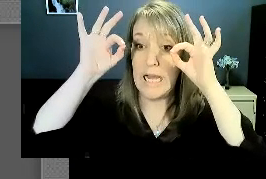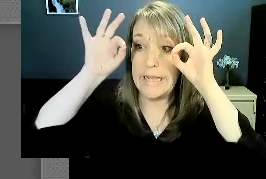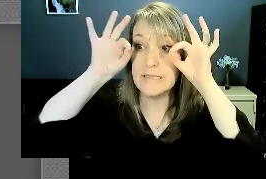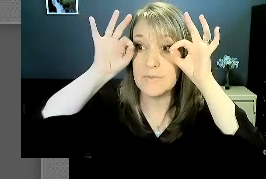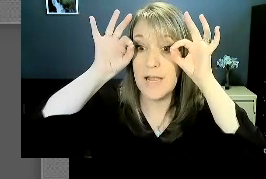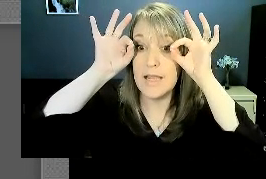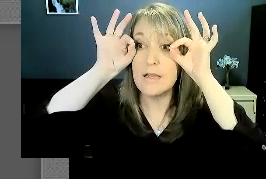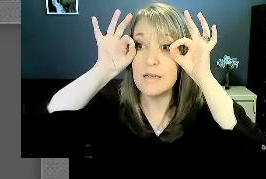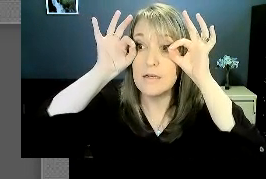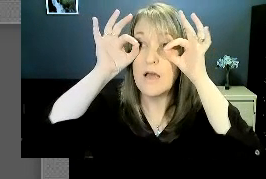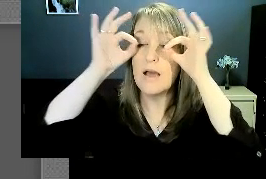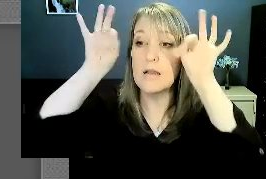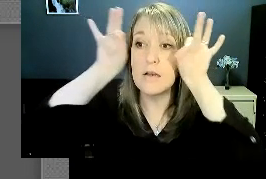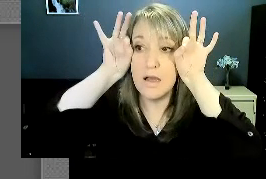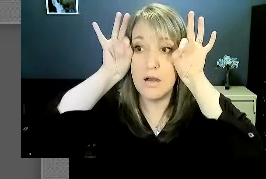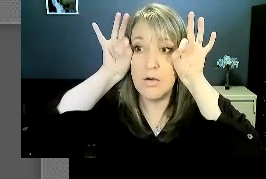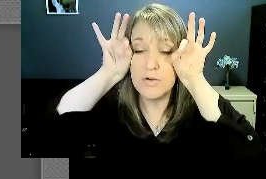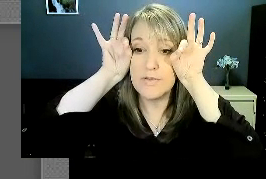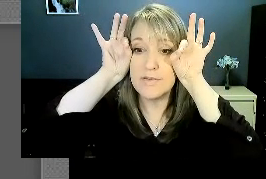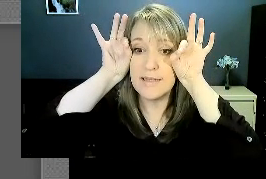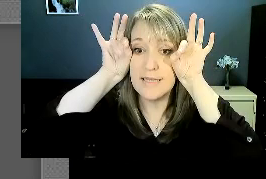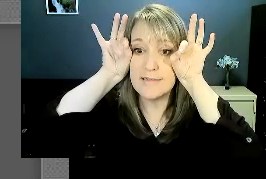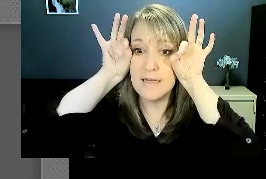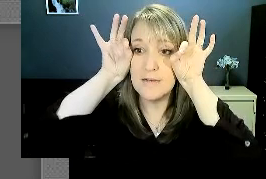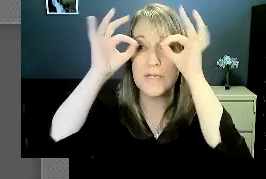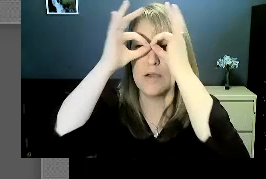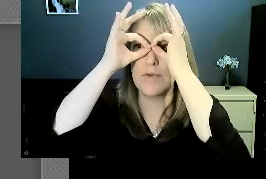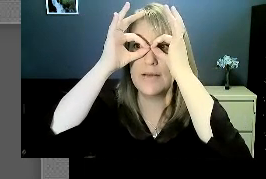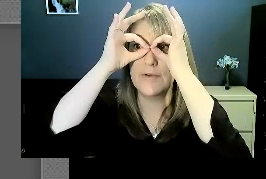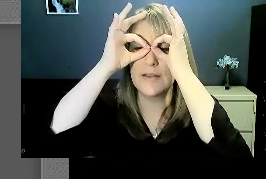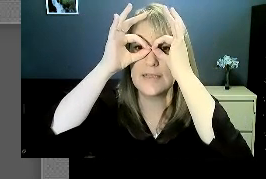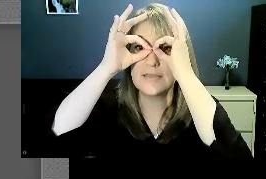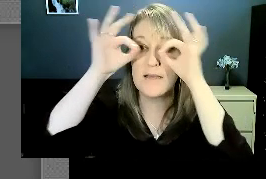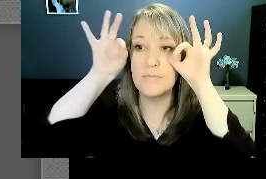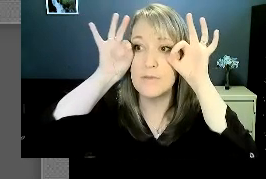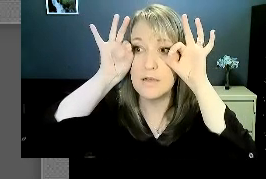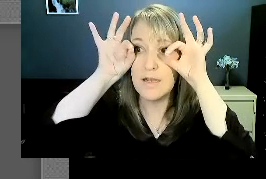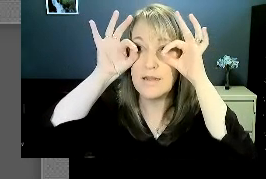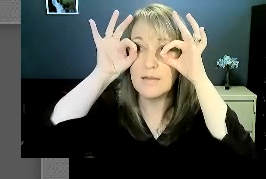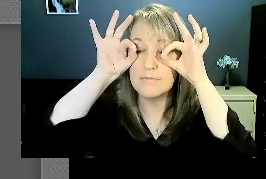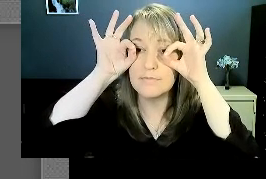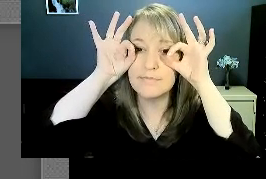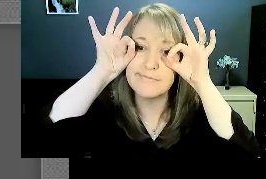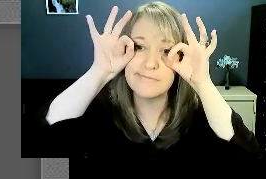Bigger eyes, right? Not over to the side like some, not right in front like some,